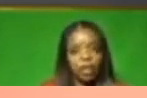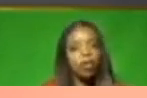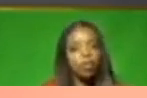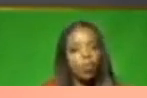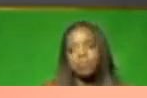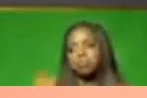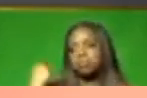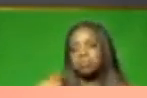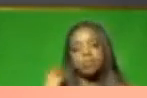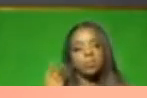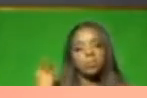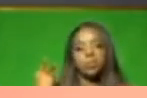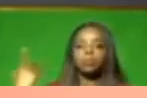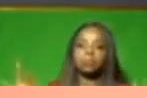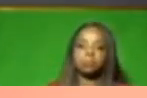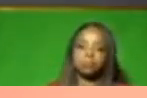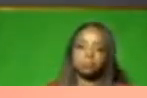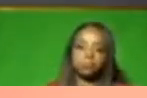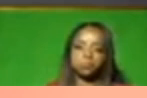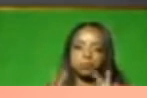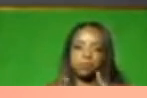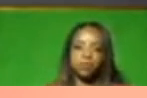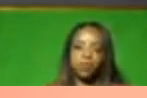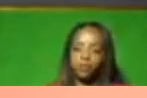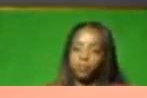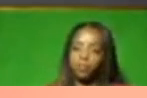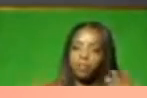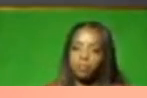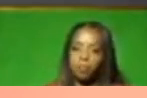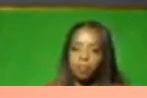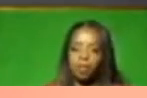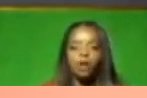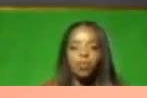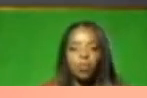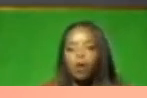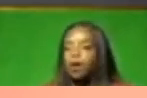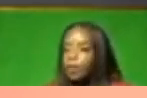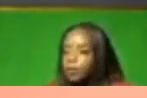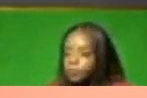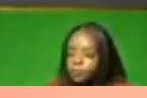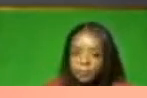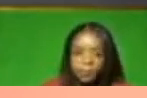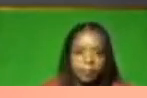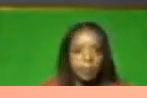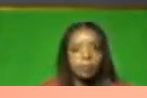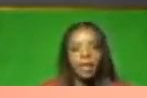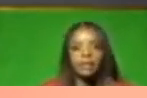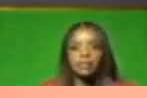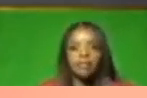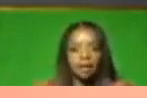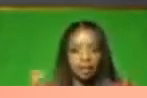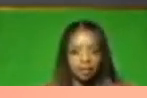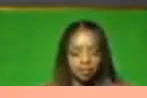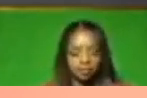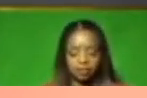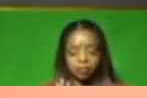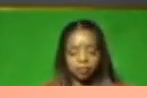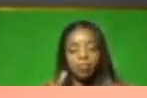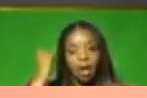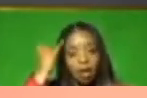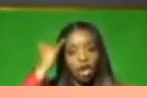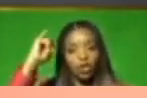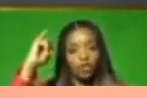an important forum where we bring together scientists and innovators to exchange